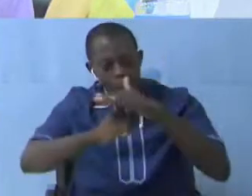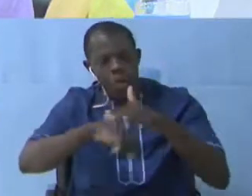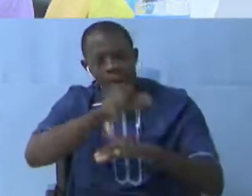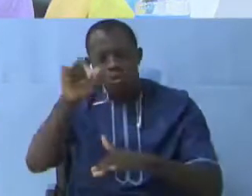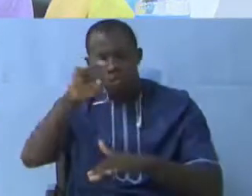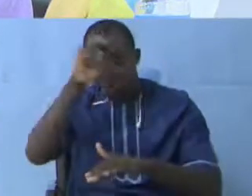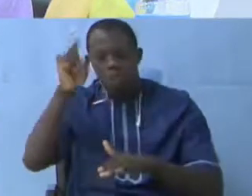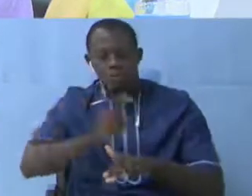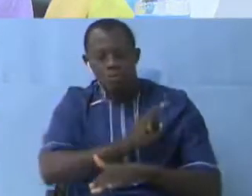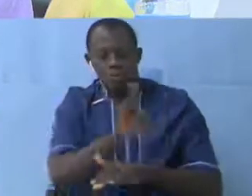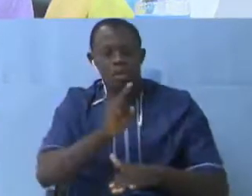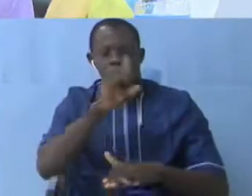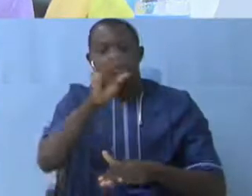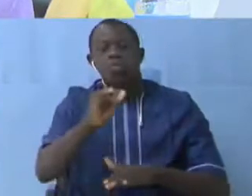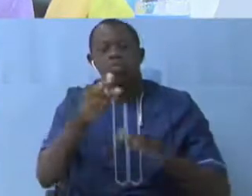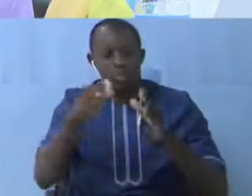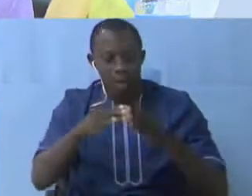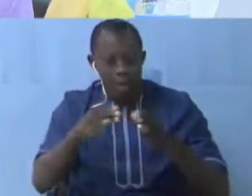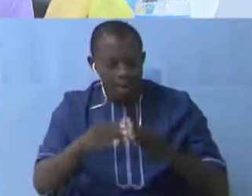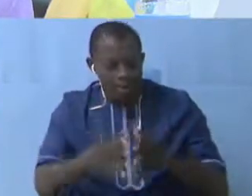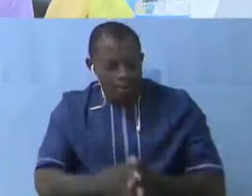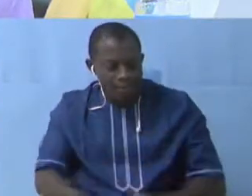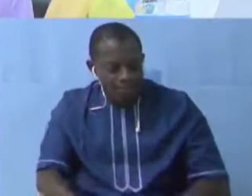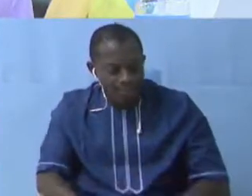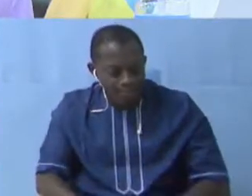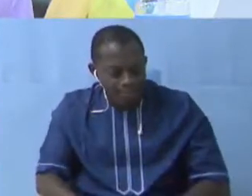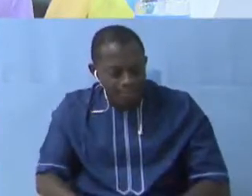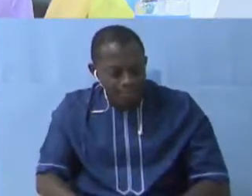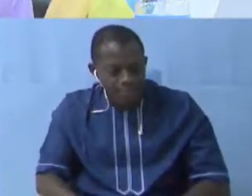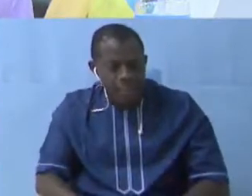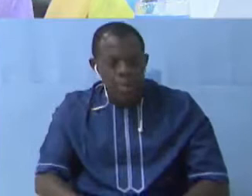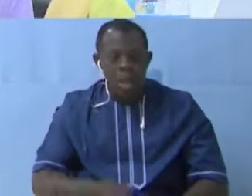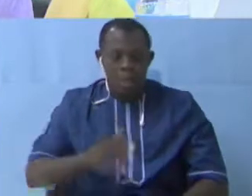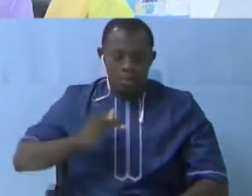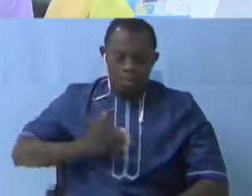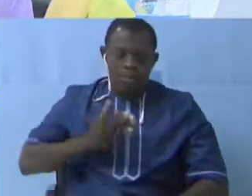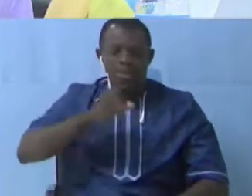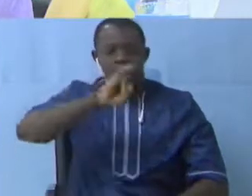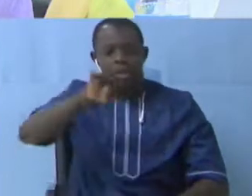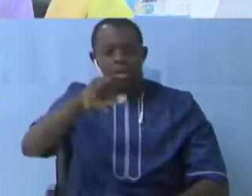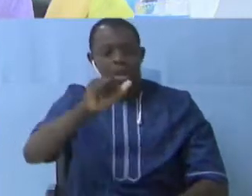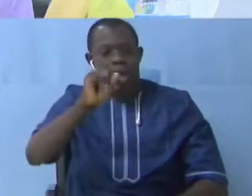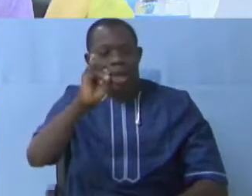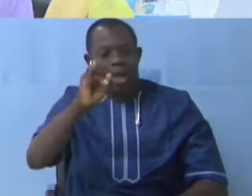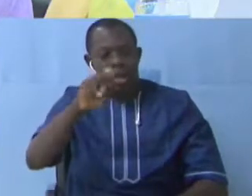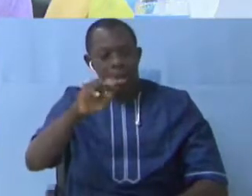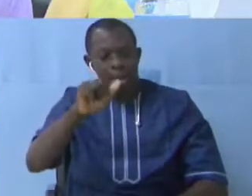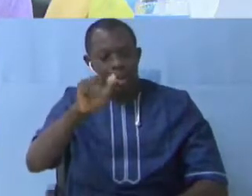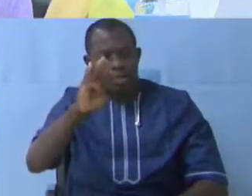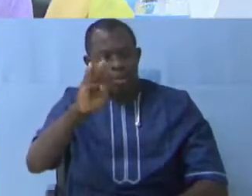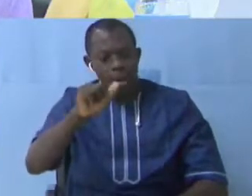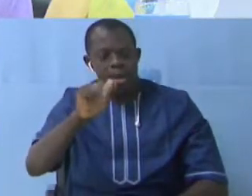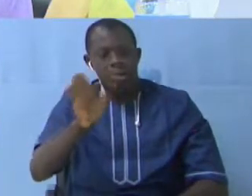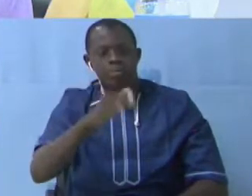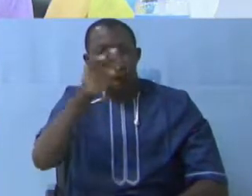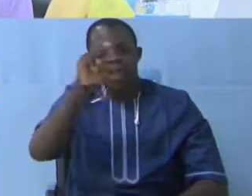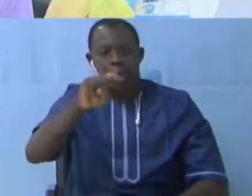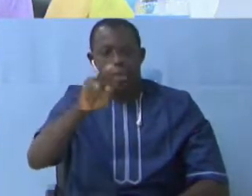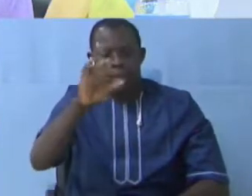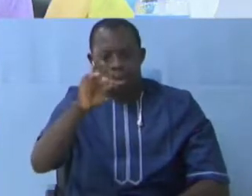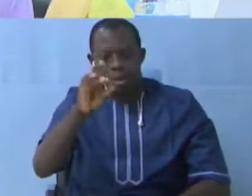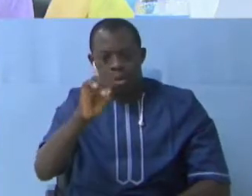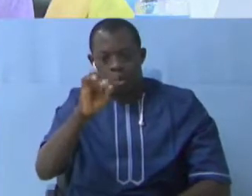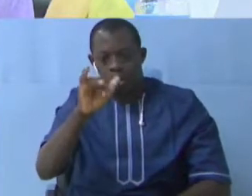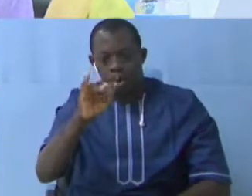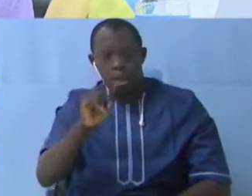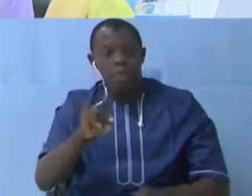ak liggéey yi nga xam ne ni jëflante nañ ko ak ay ndimbal. Mrs. Jaina Bandoy Mrs. Jainaba Ndoye for hosting most of the